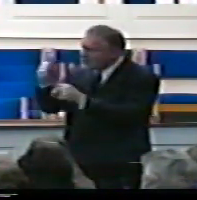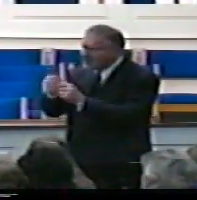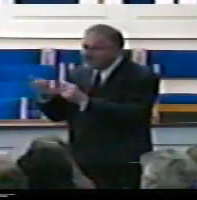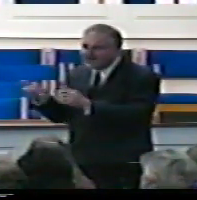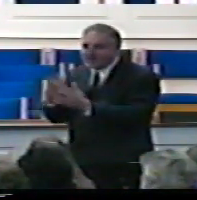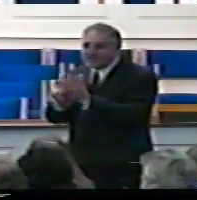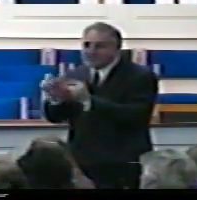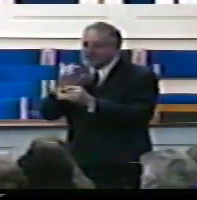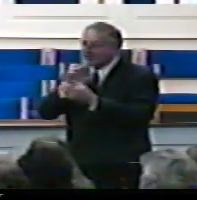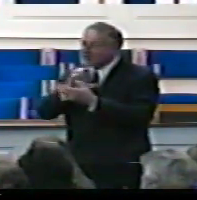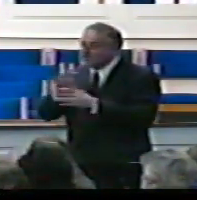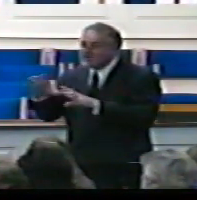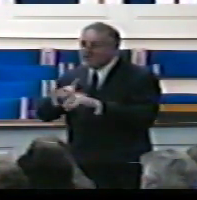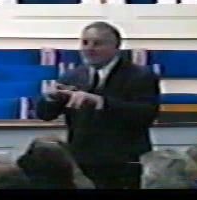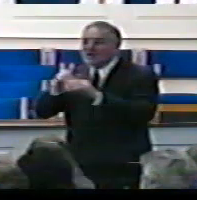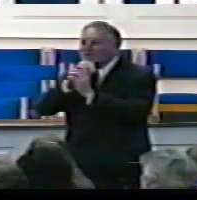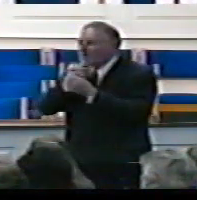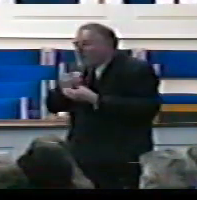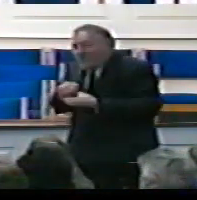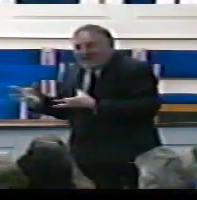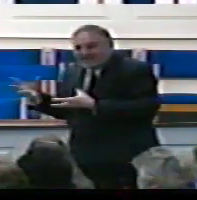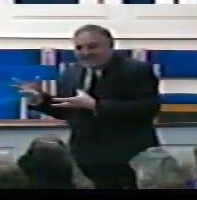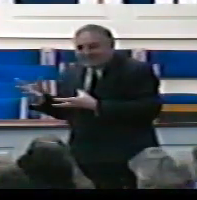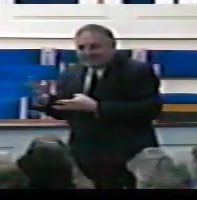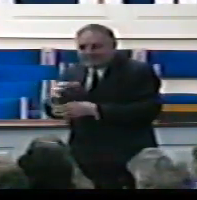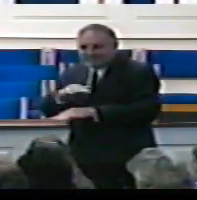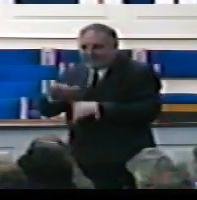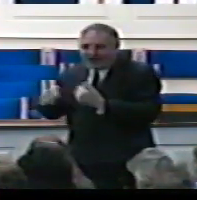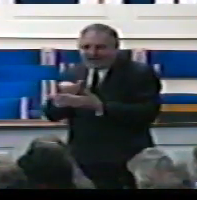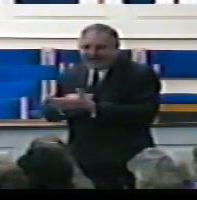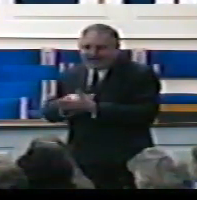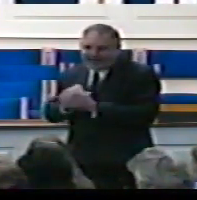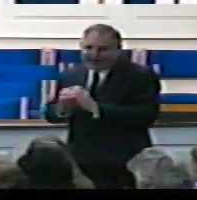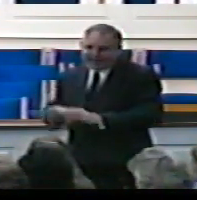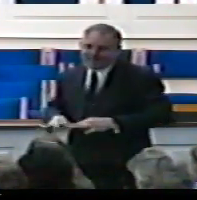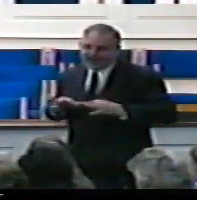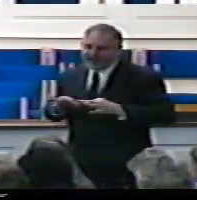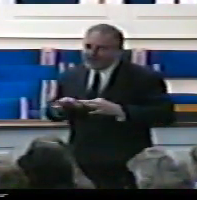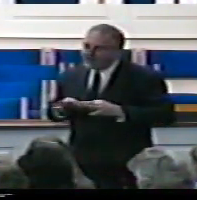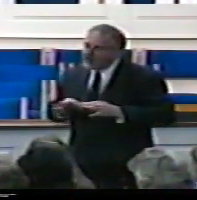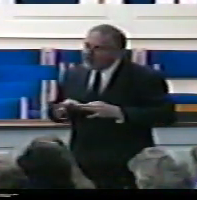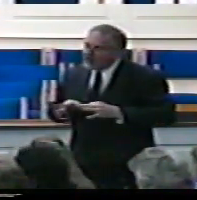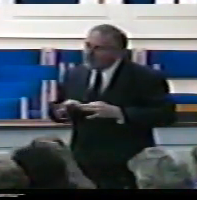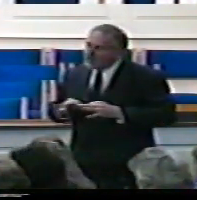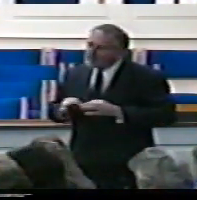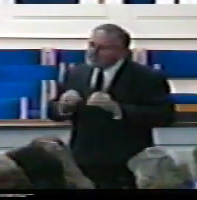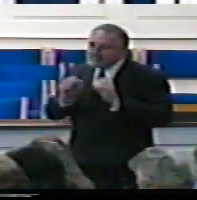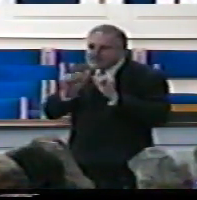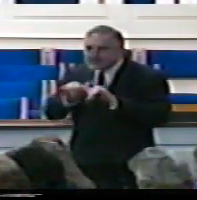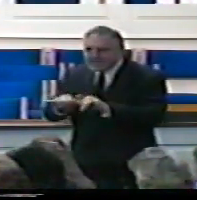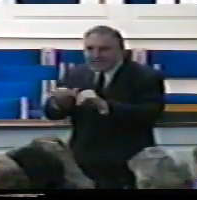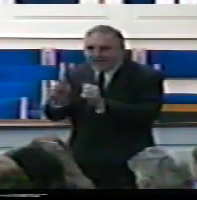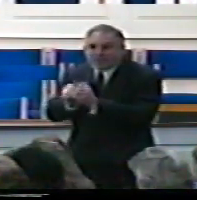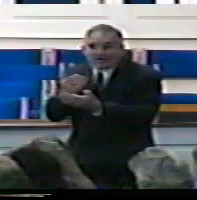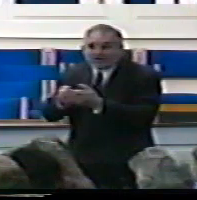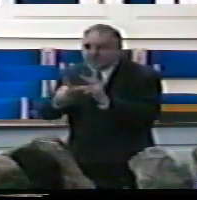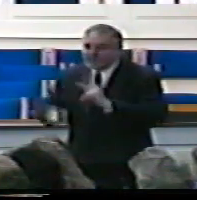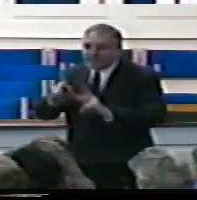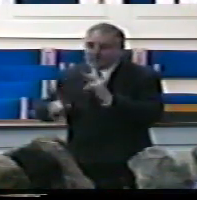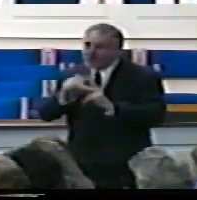all of them. Can I tell you tonight, and I want you to be well aware of this, that hanging around good people won't take you to heaven?